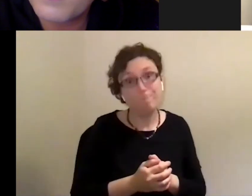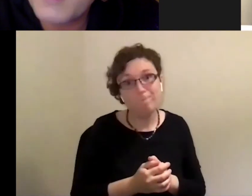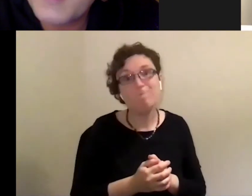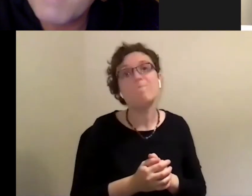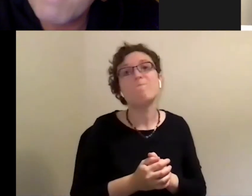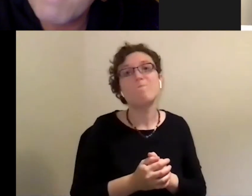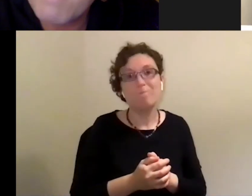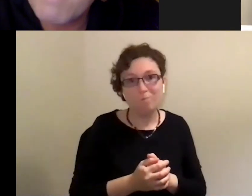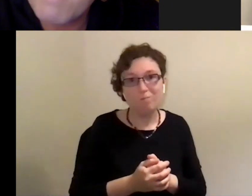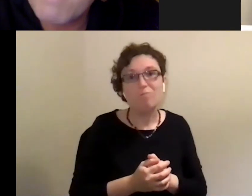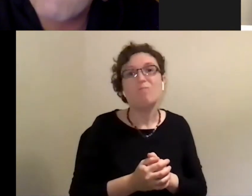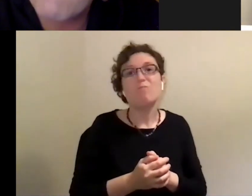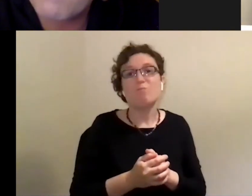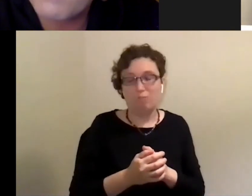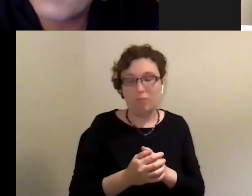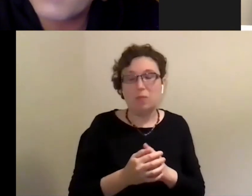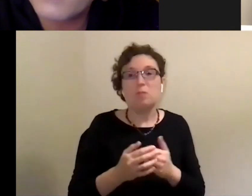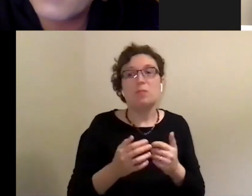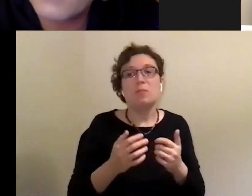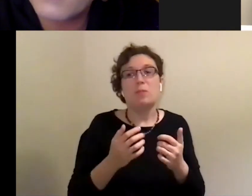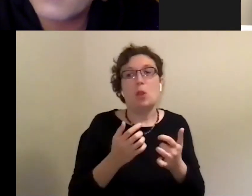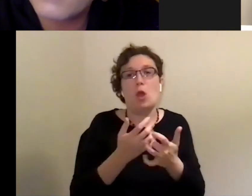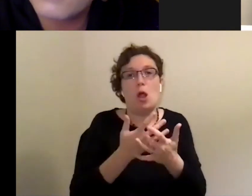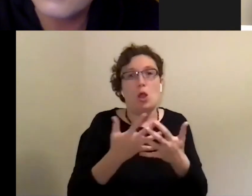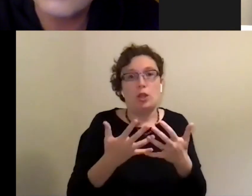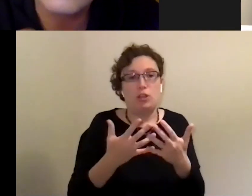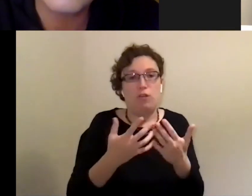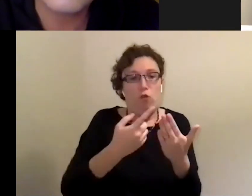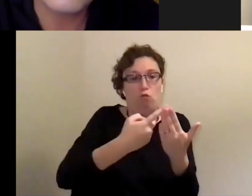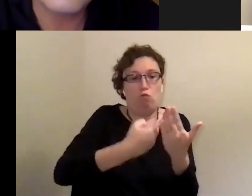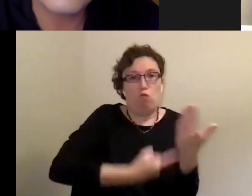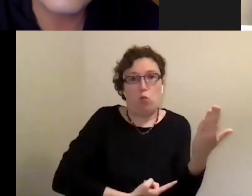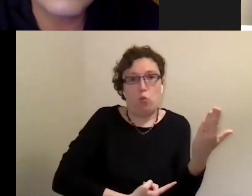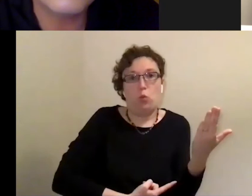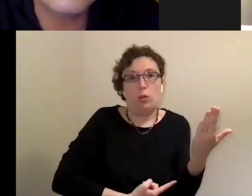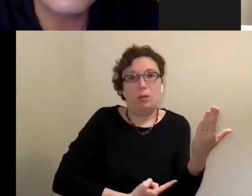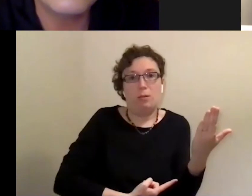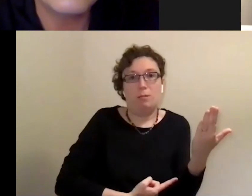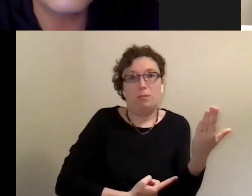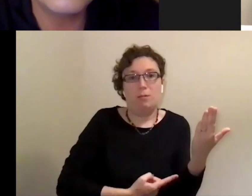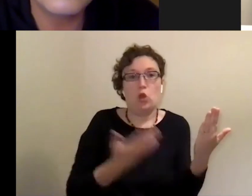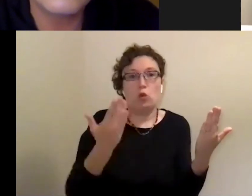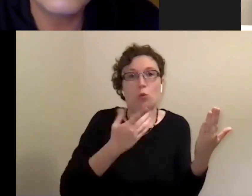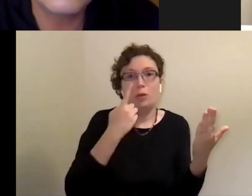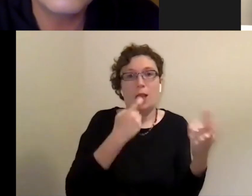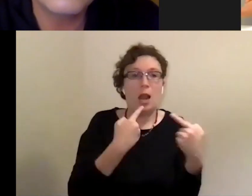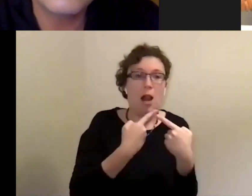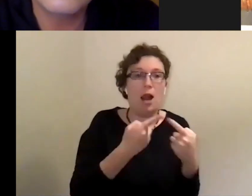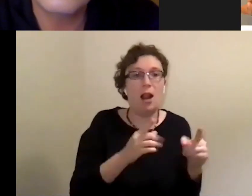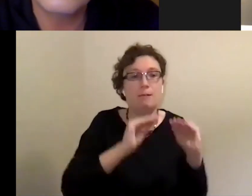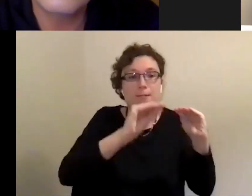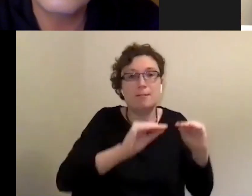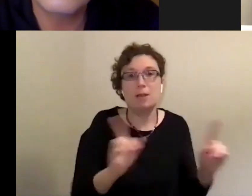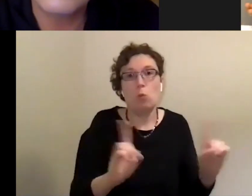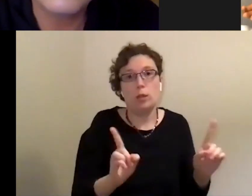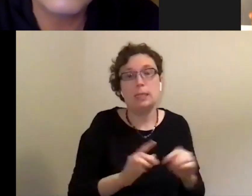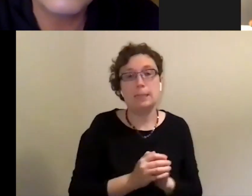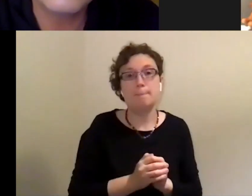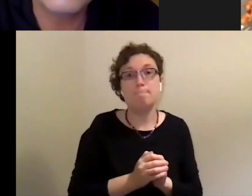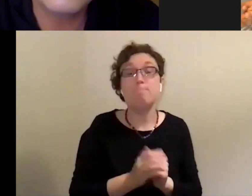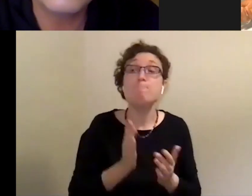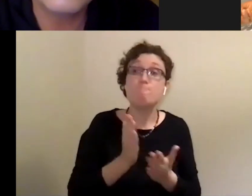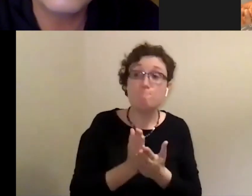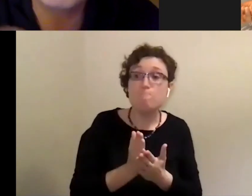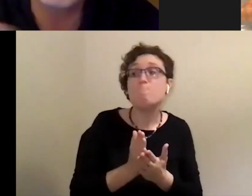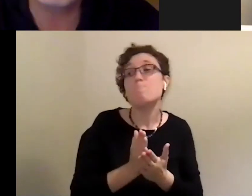lot of regulations around what you're allowed to say. And then obviously, as long as you've got permission from the person as